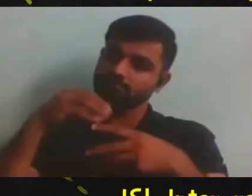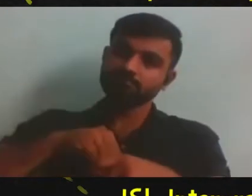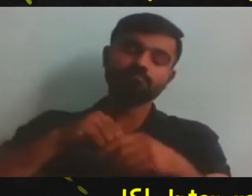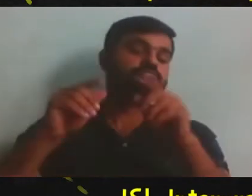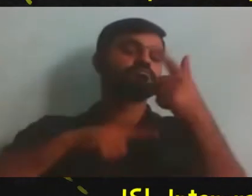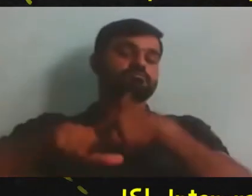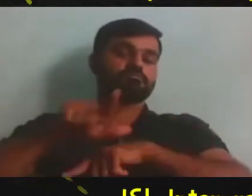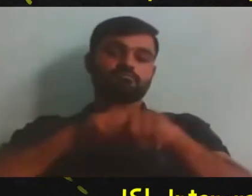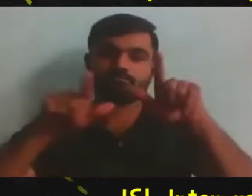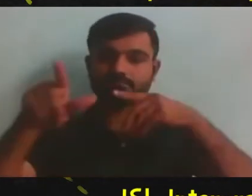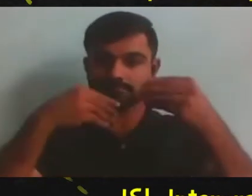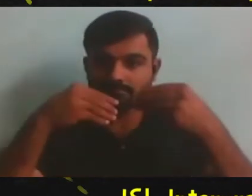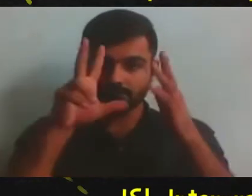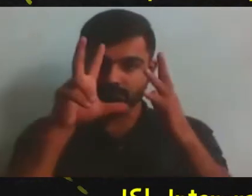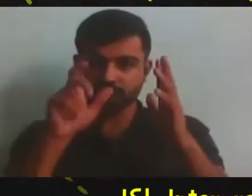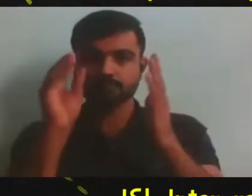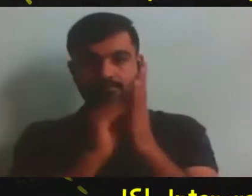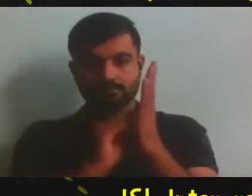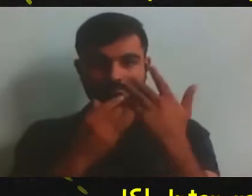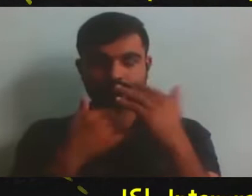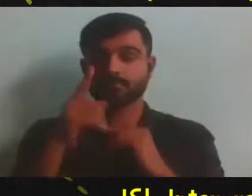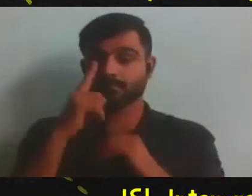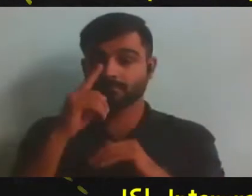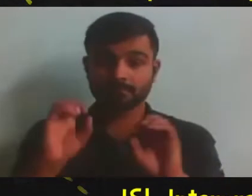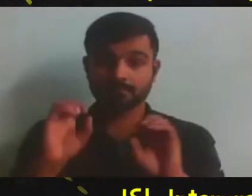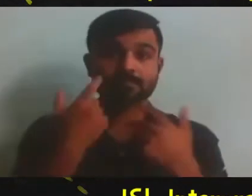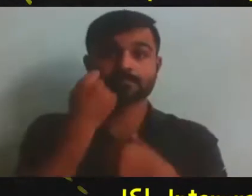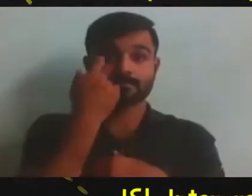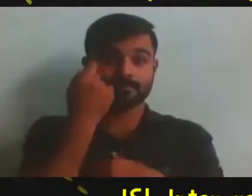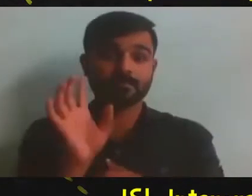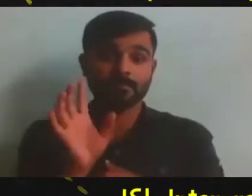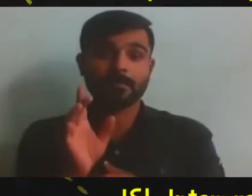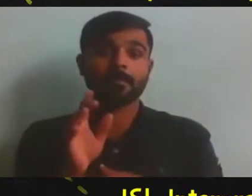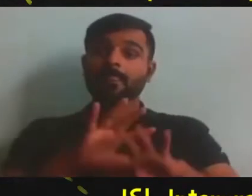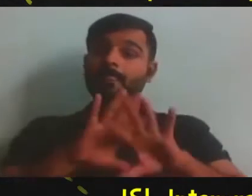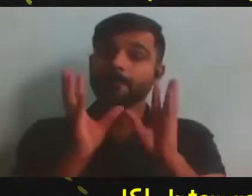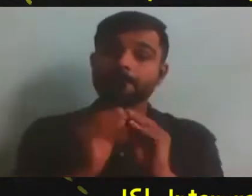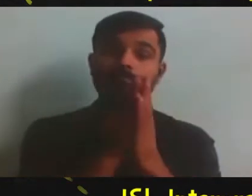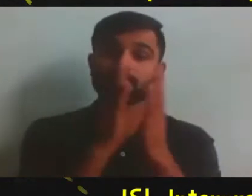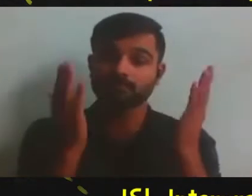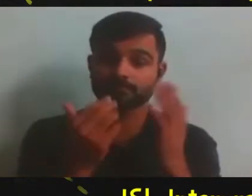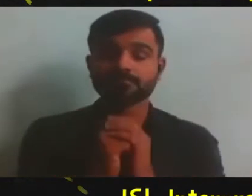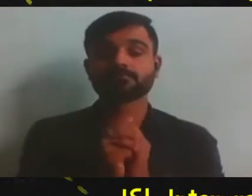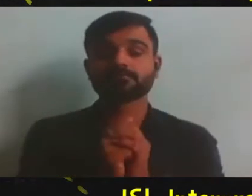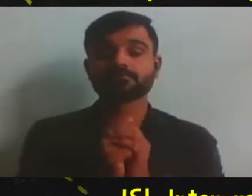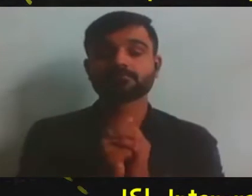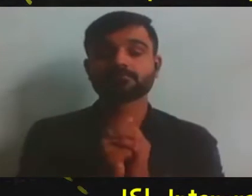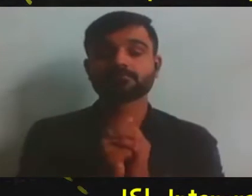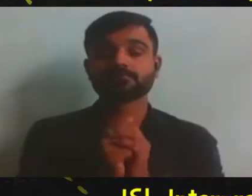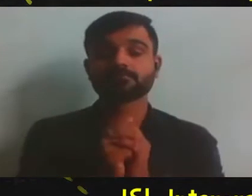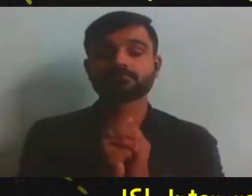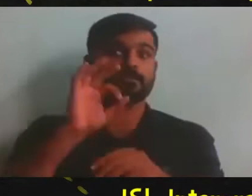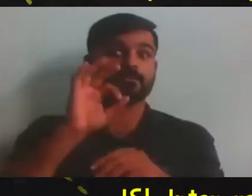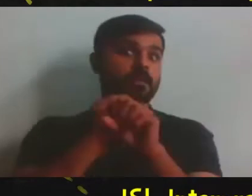in a way we can only dream of. She immediately understood the intent of the book and was beautifully able to, as art